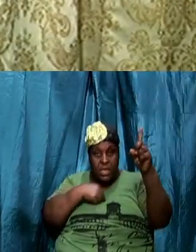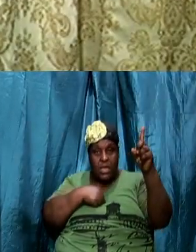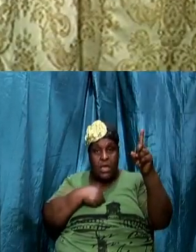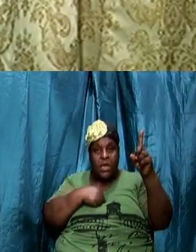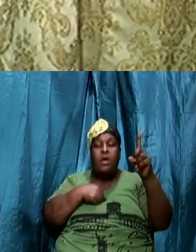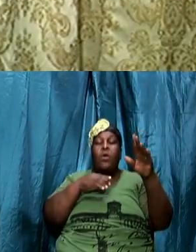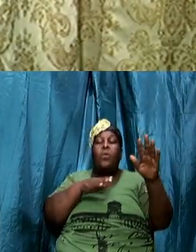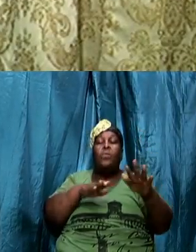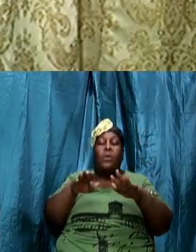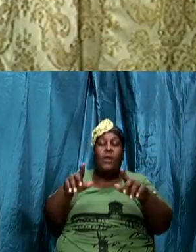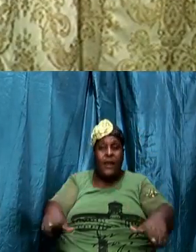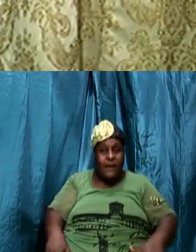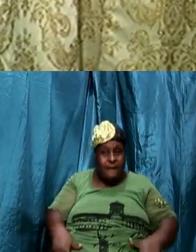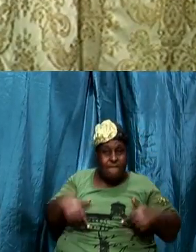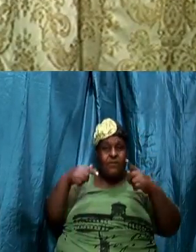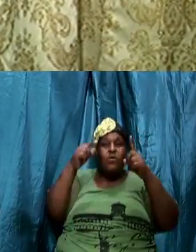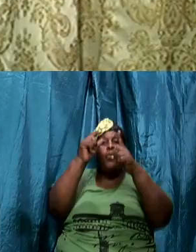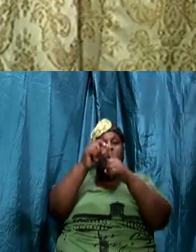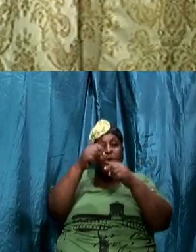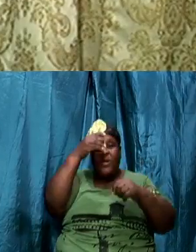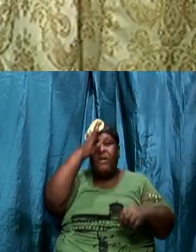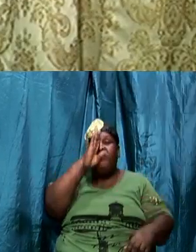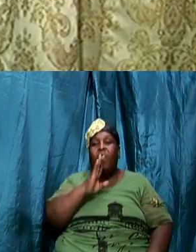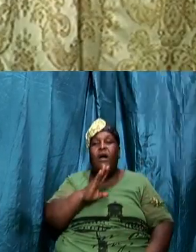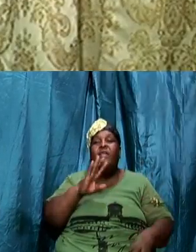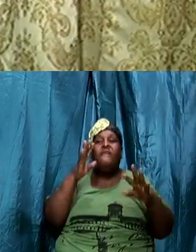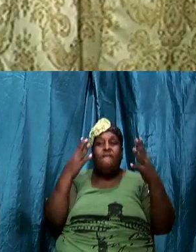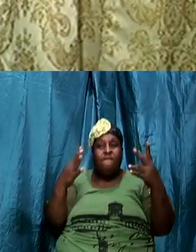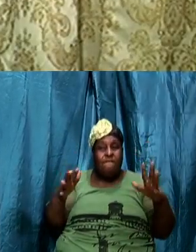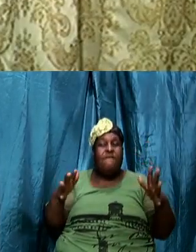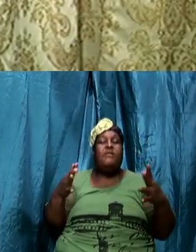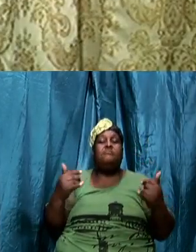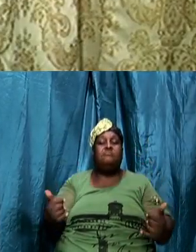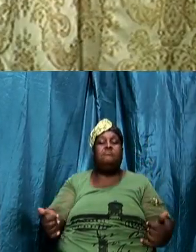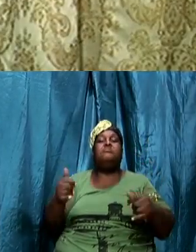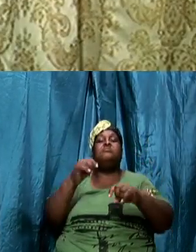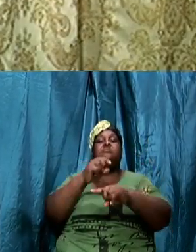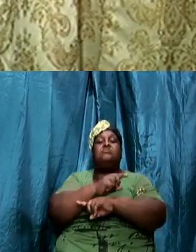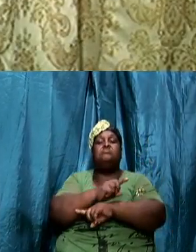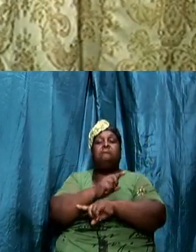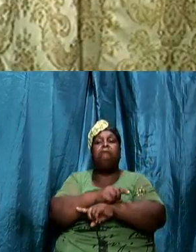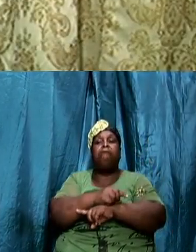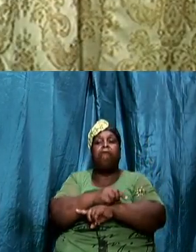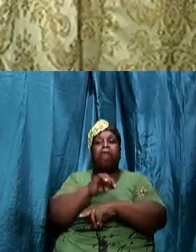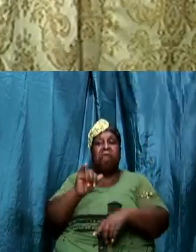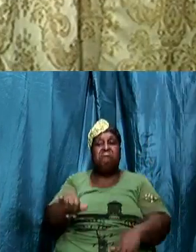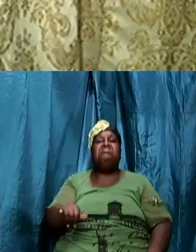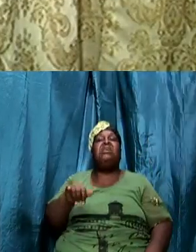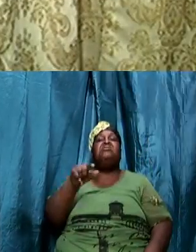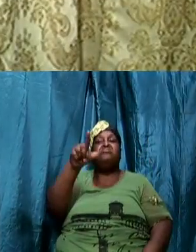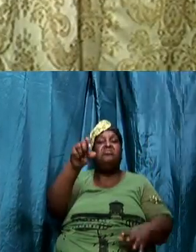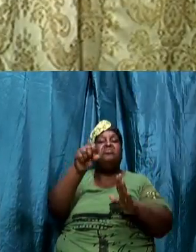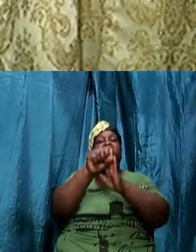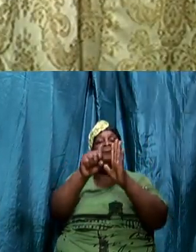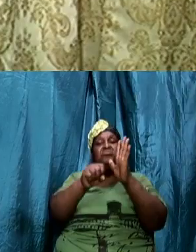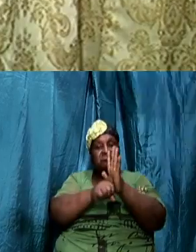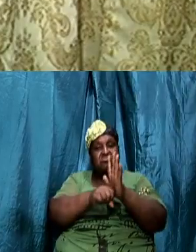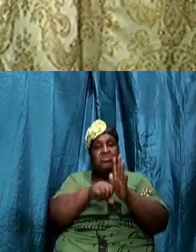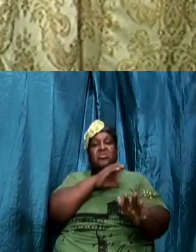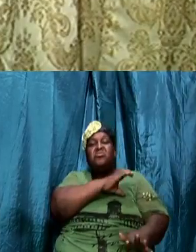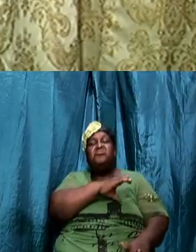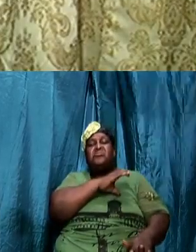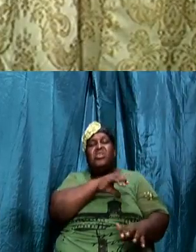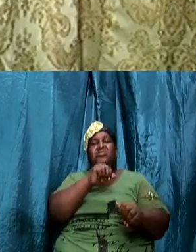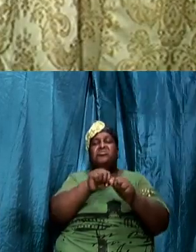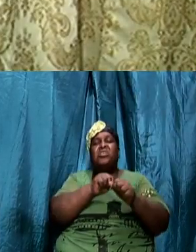the word. I close this evening, yes, on that note. And I challenge every saint of God.